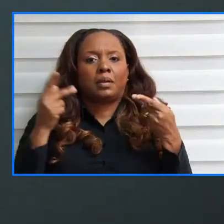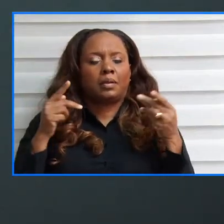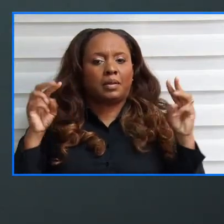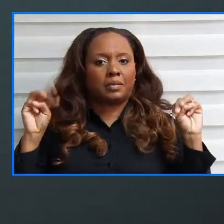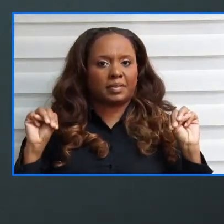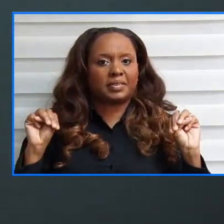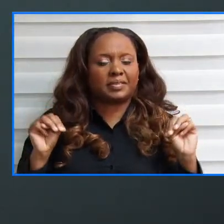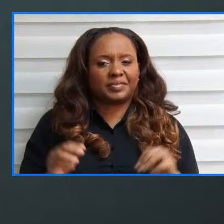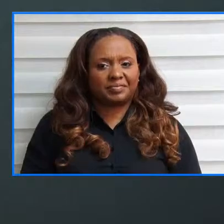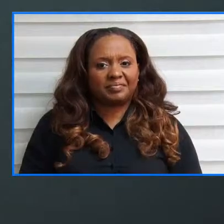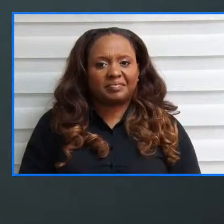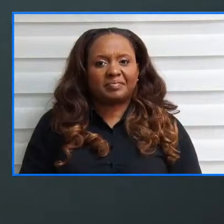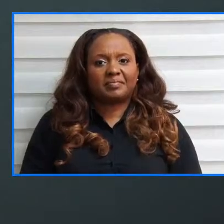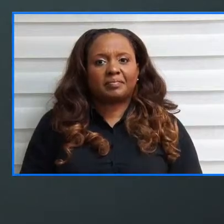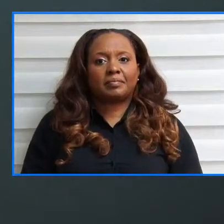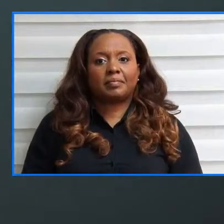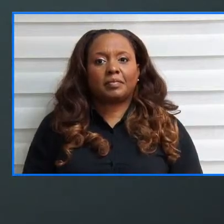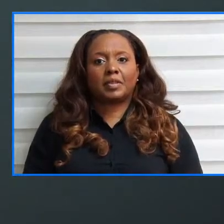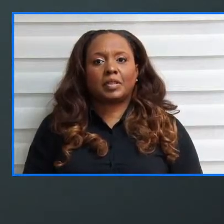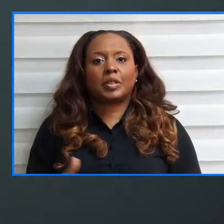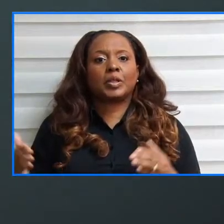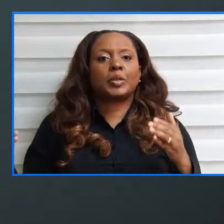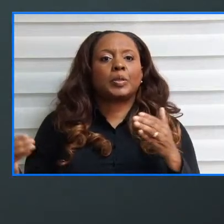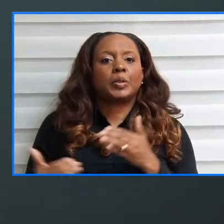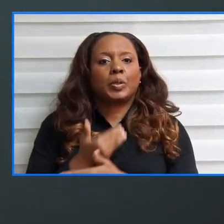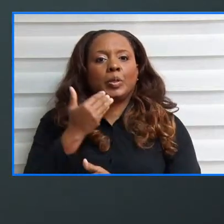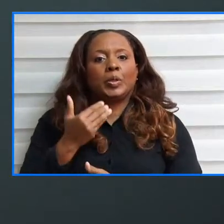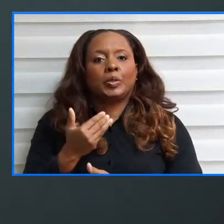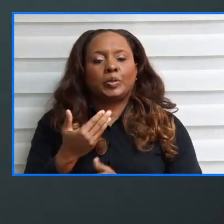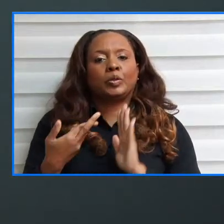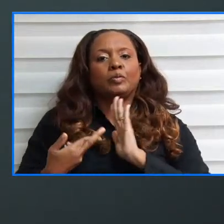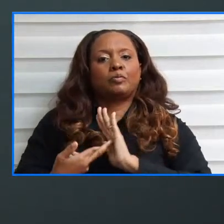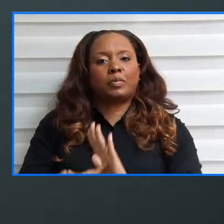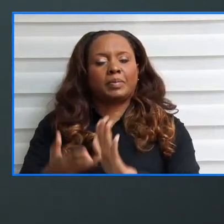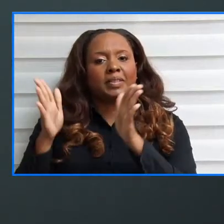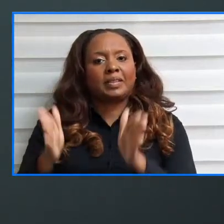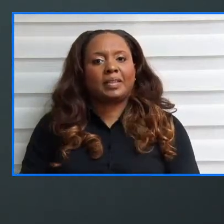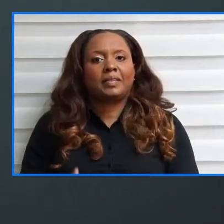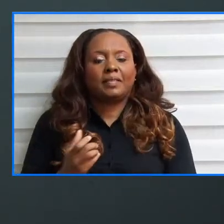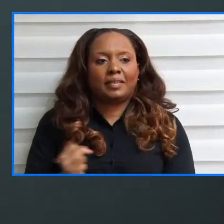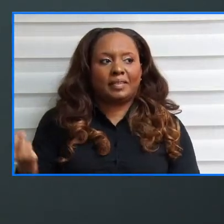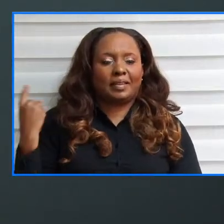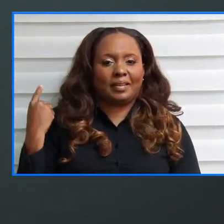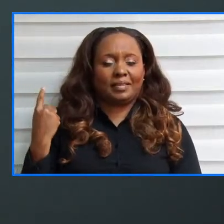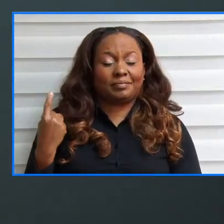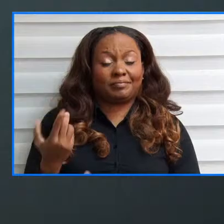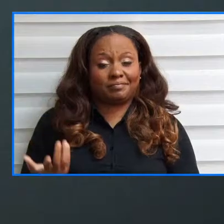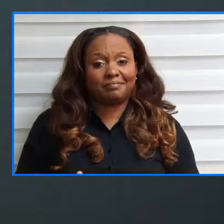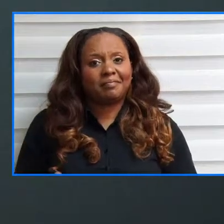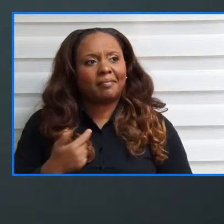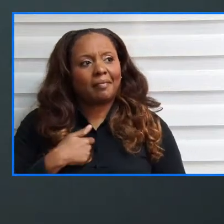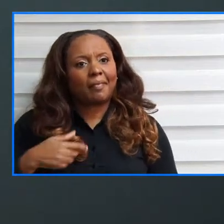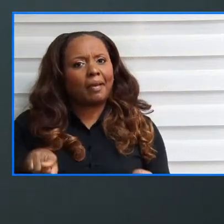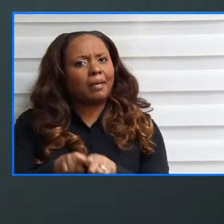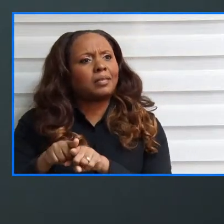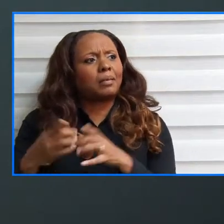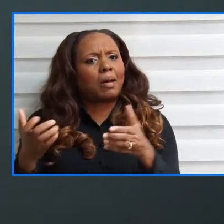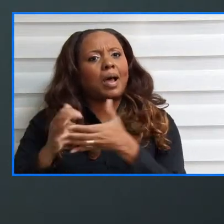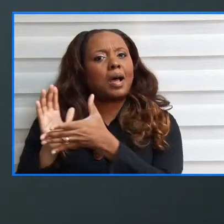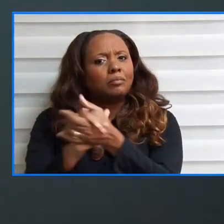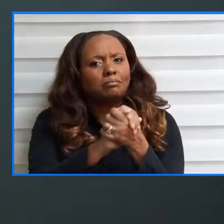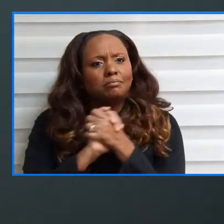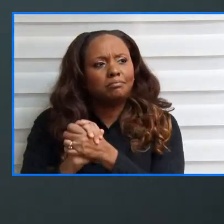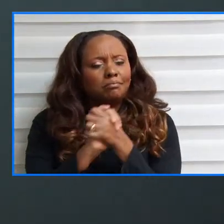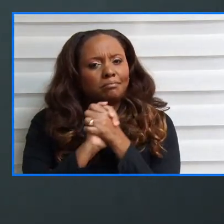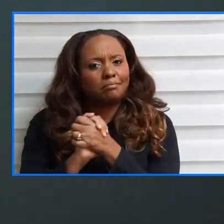a new commissioner last year. I also wish to congratulate the government and